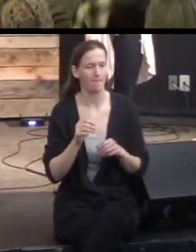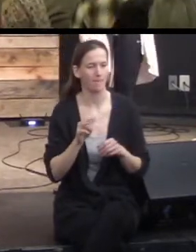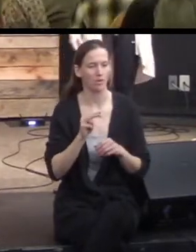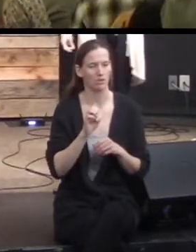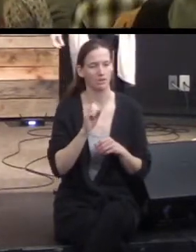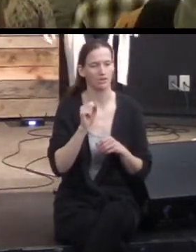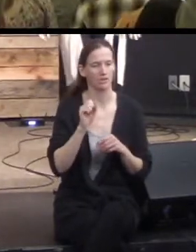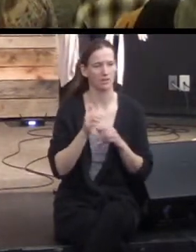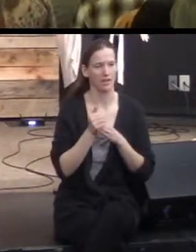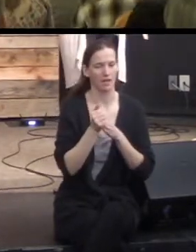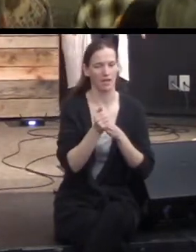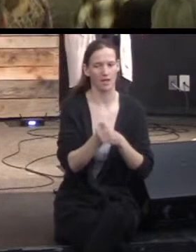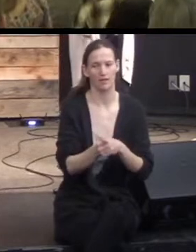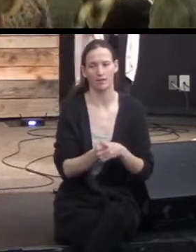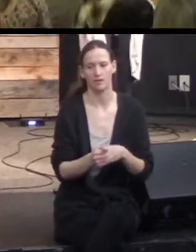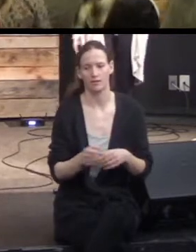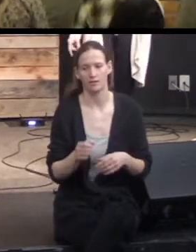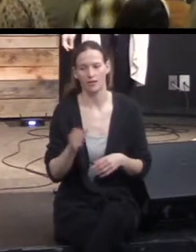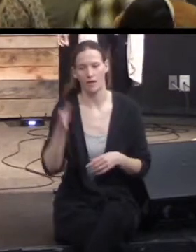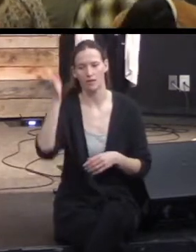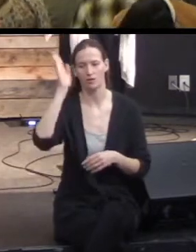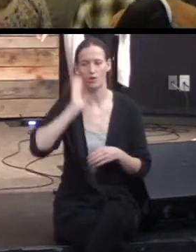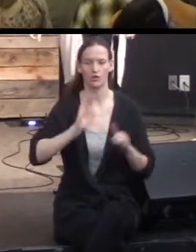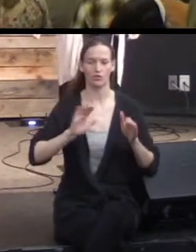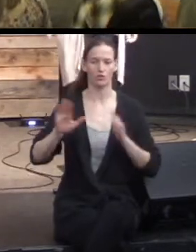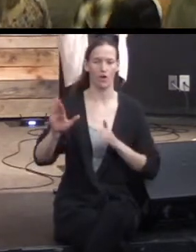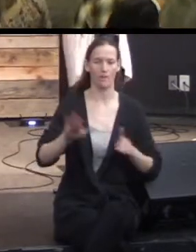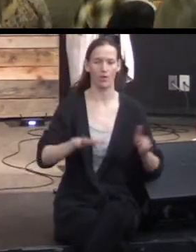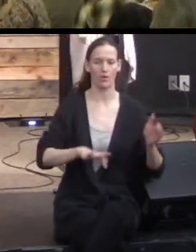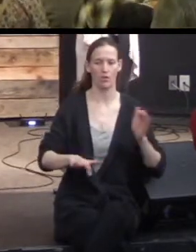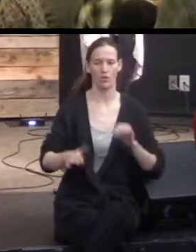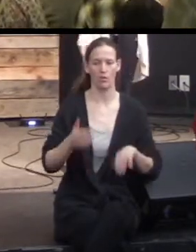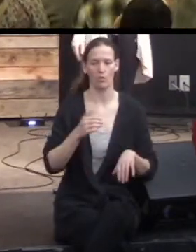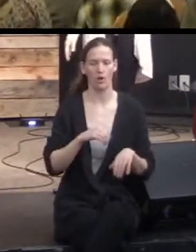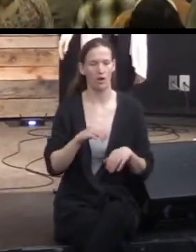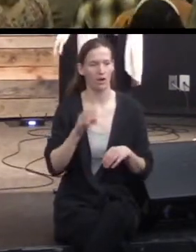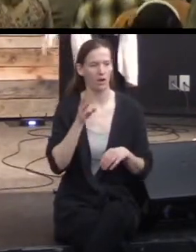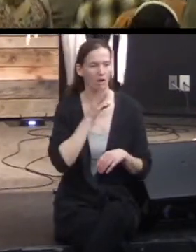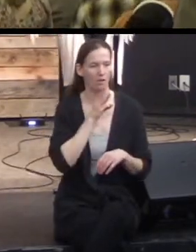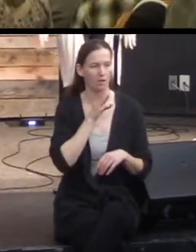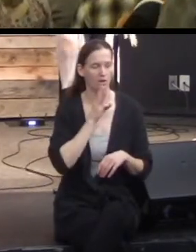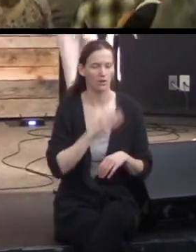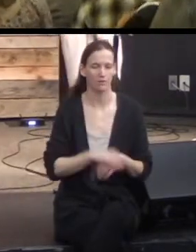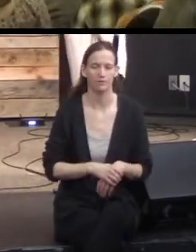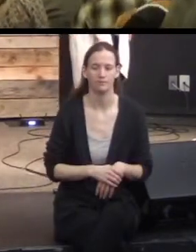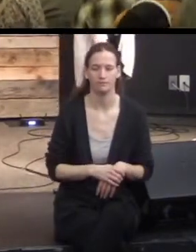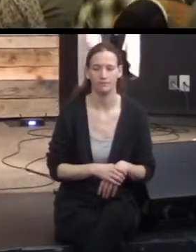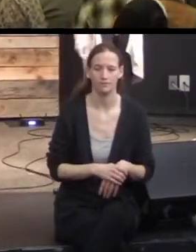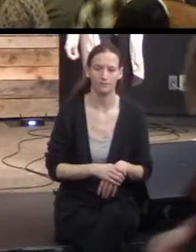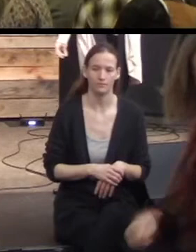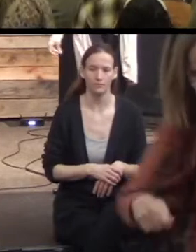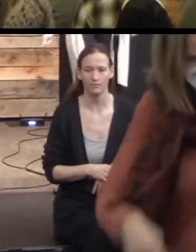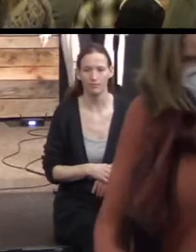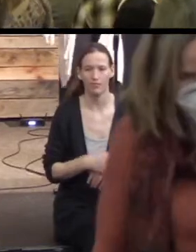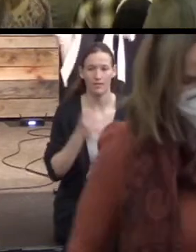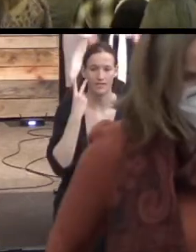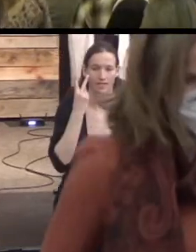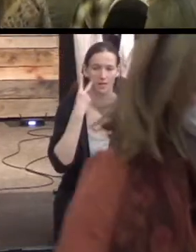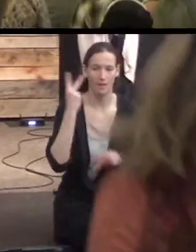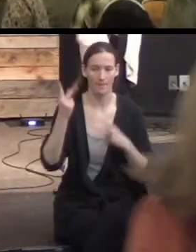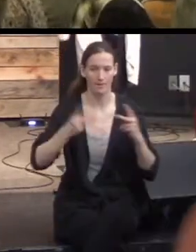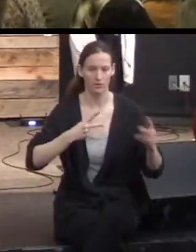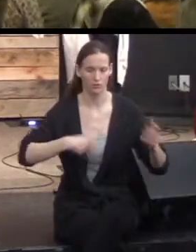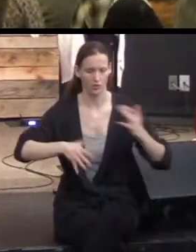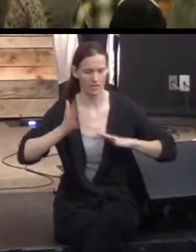that Moses led. God's gonna trouble the water. Now see those